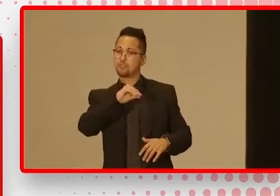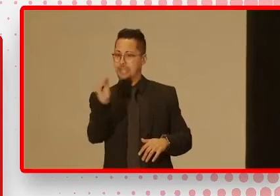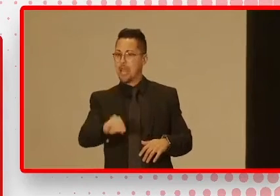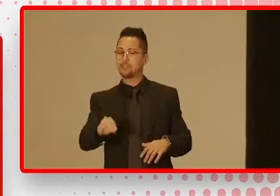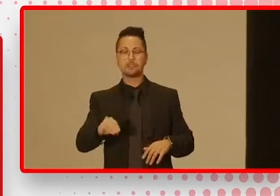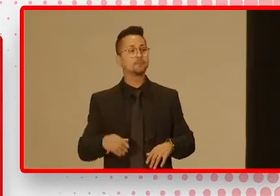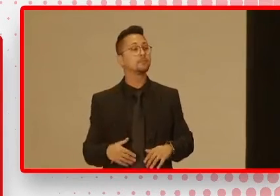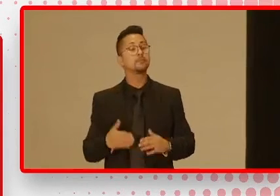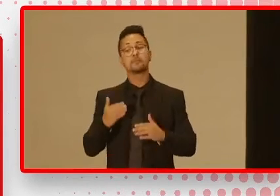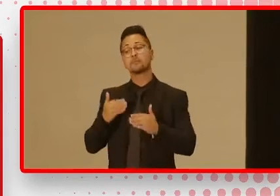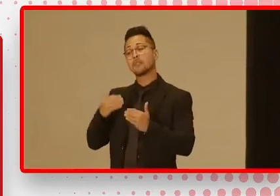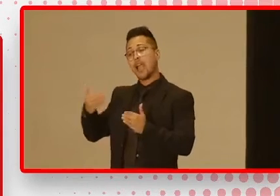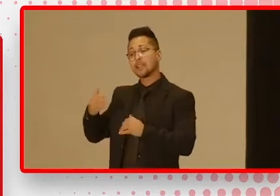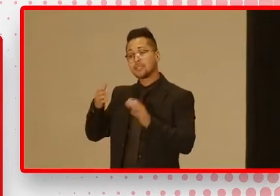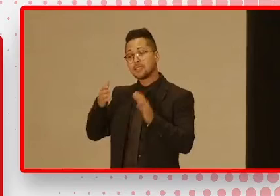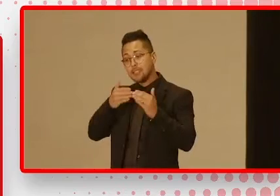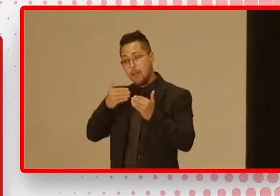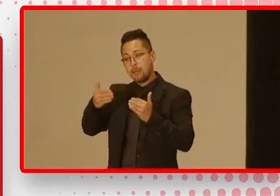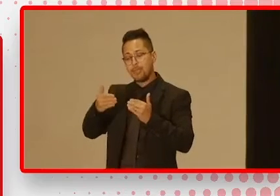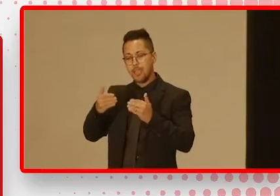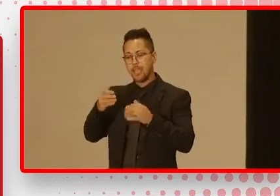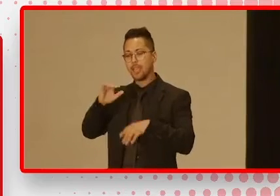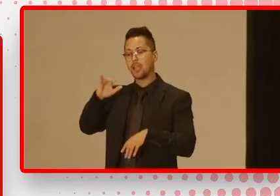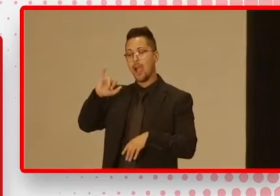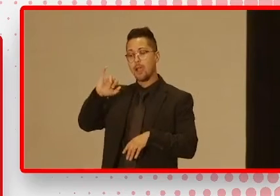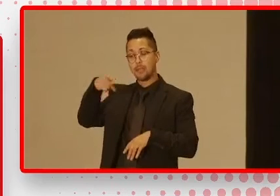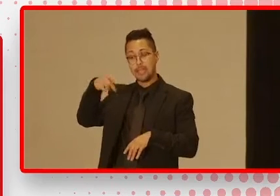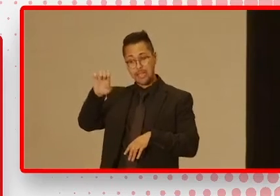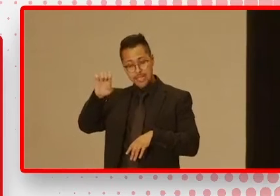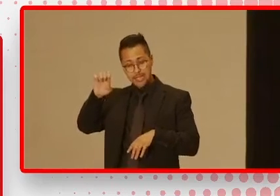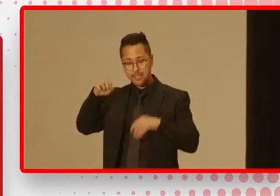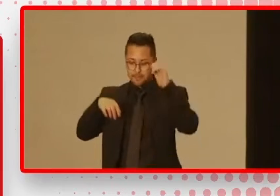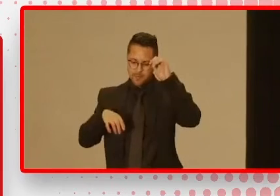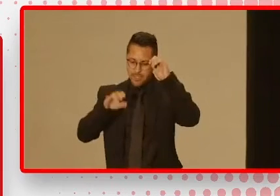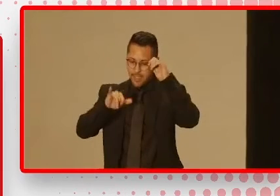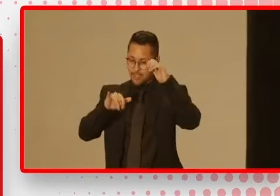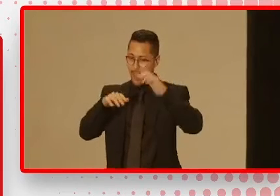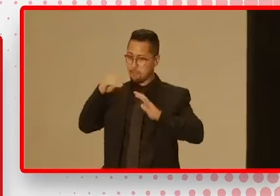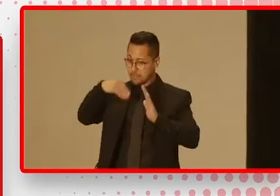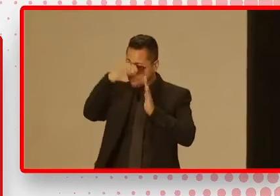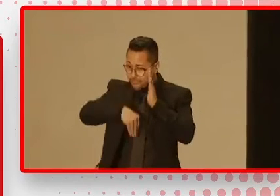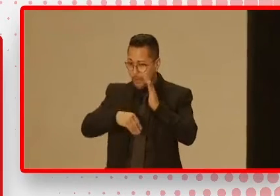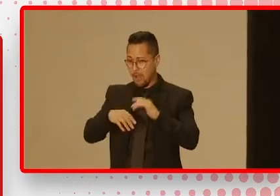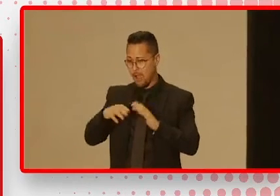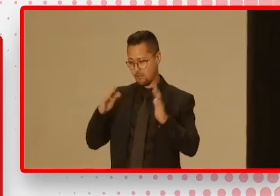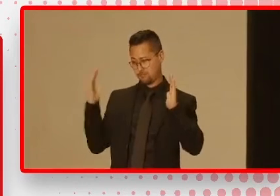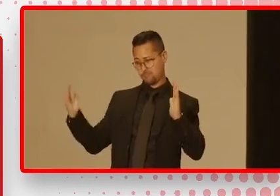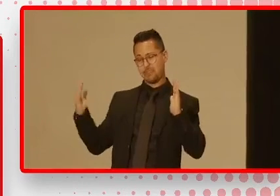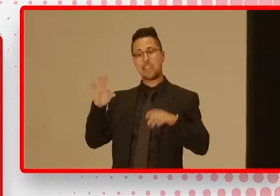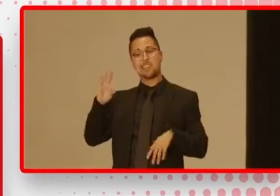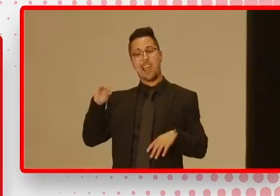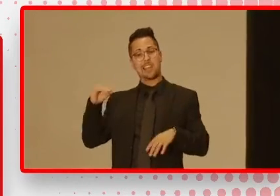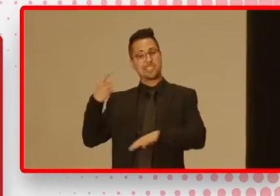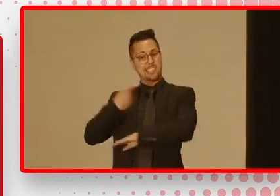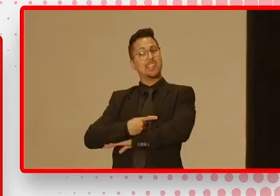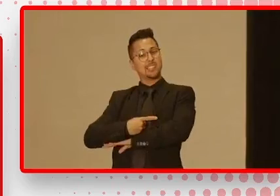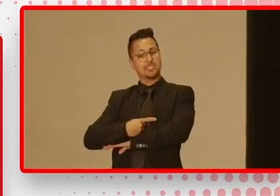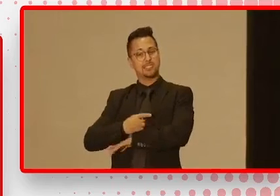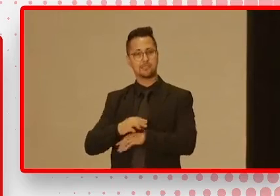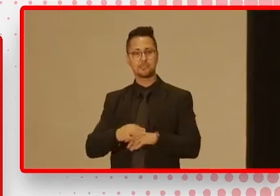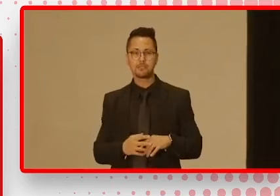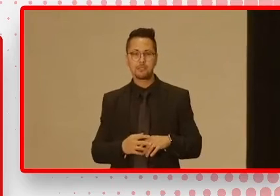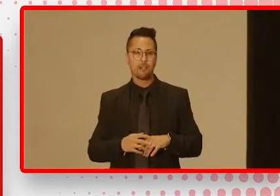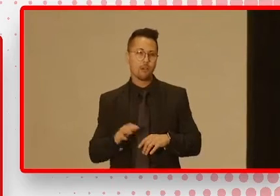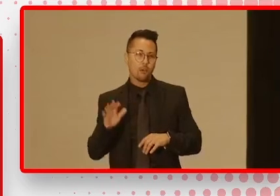the individual plan for employment, that is to be completed within 90 days. So you're already looking at kind